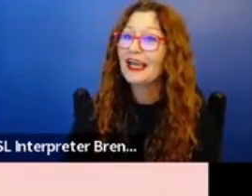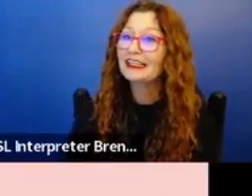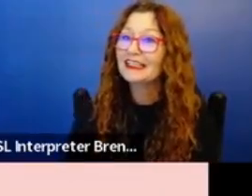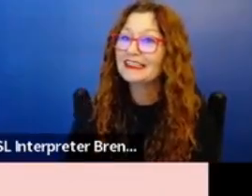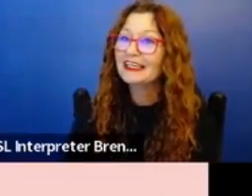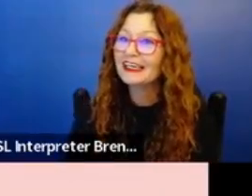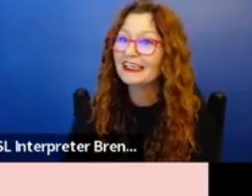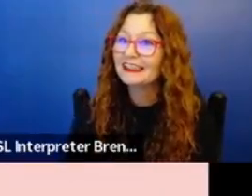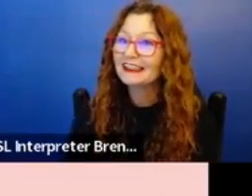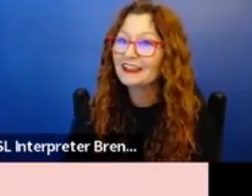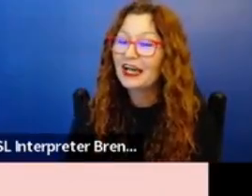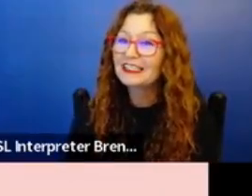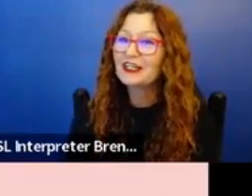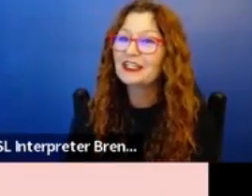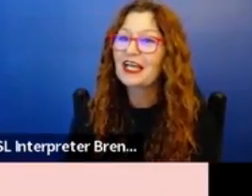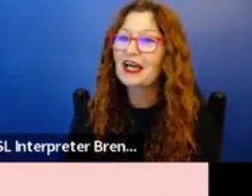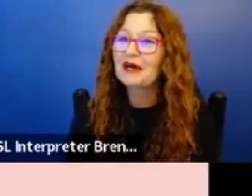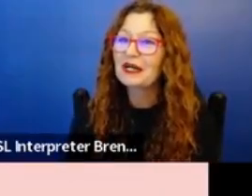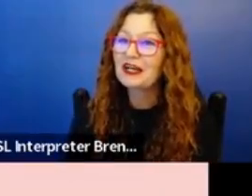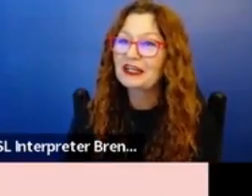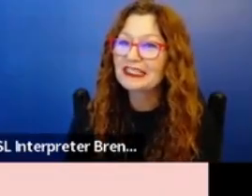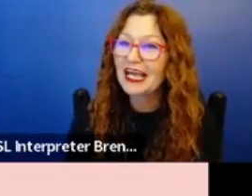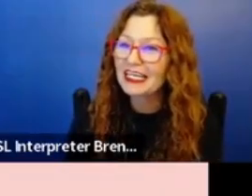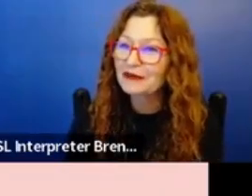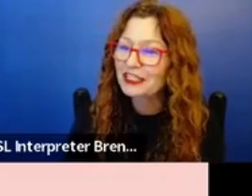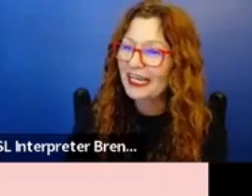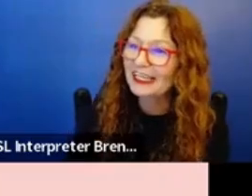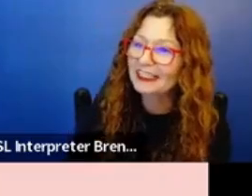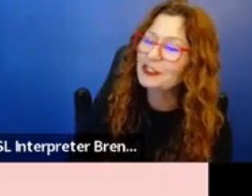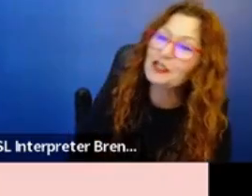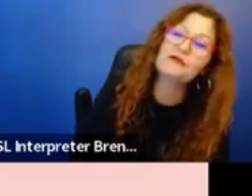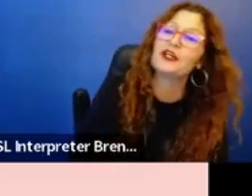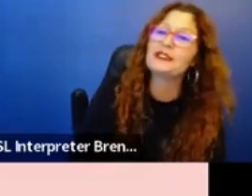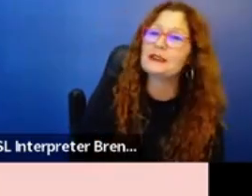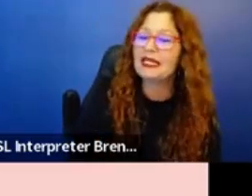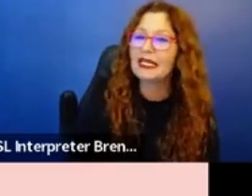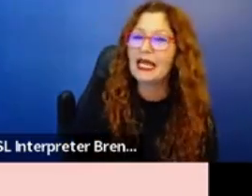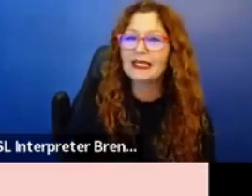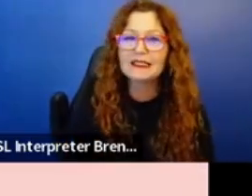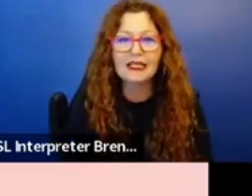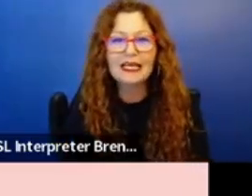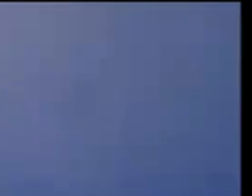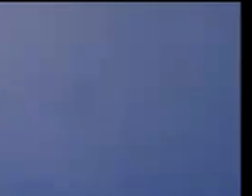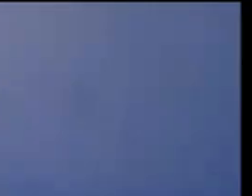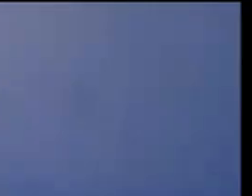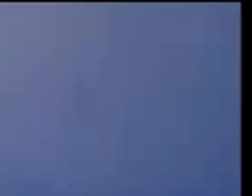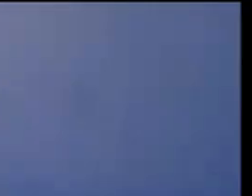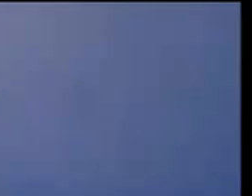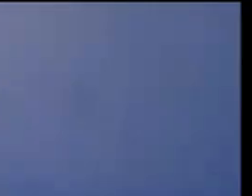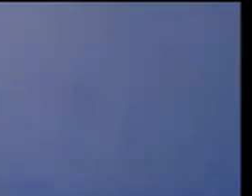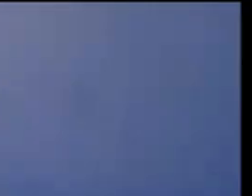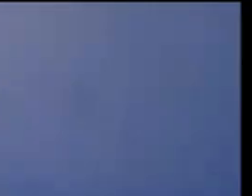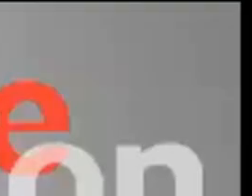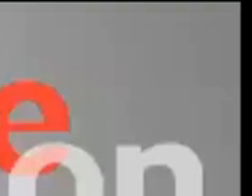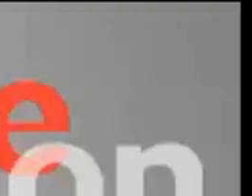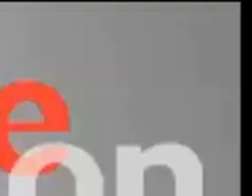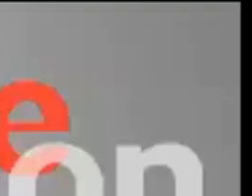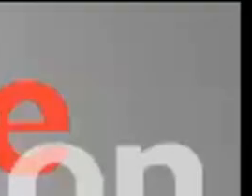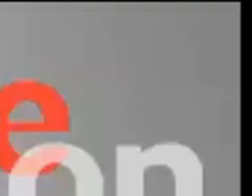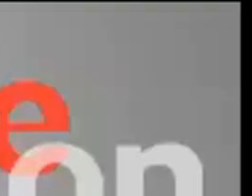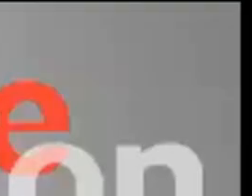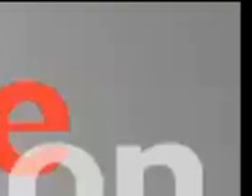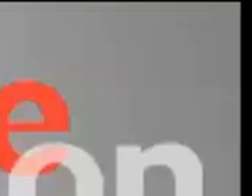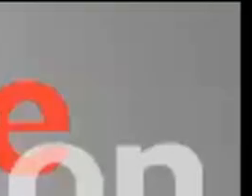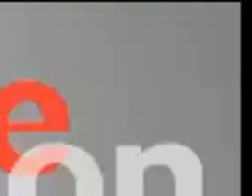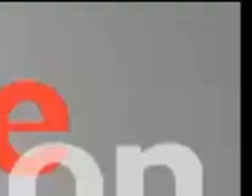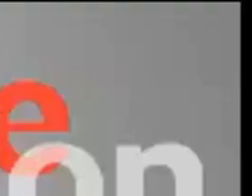All right, that's it. You guys learned a lot about American Sign Language today. That was your first mini ASL lesson. Woo, great